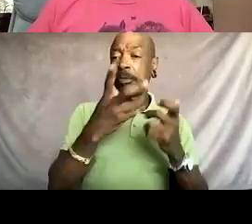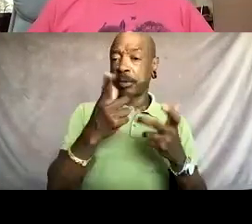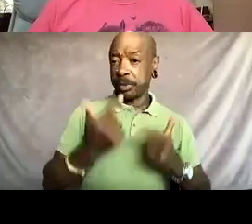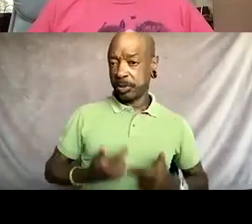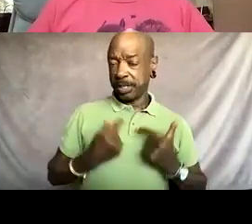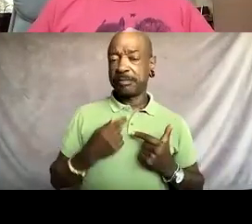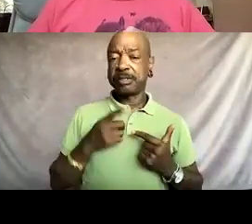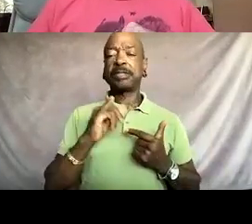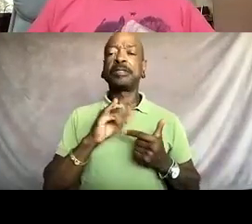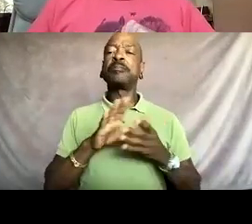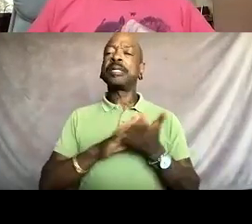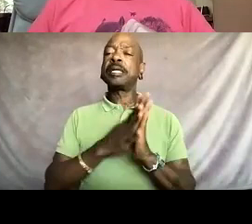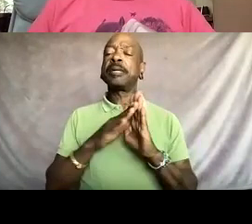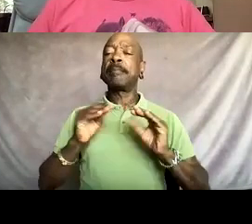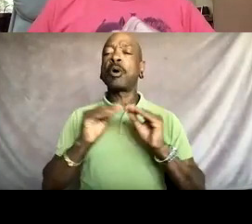and policy.